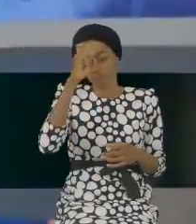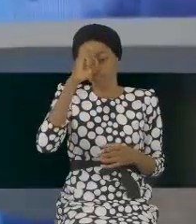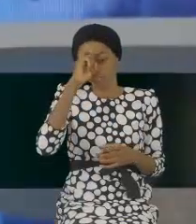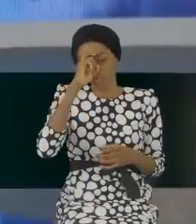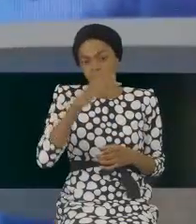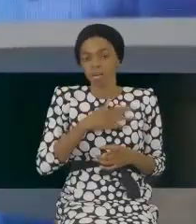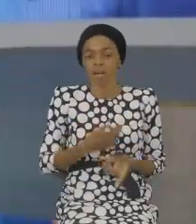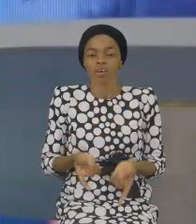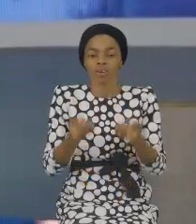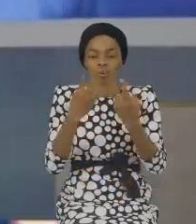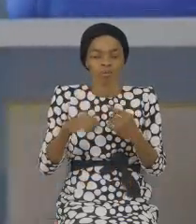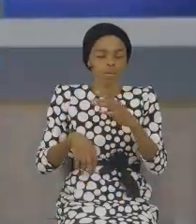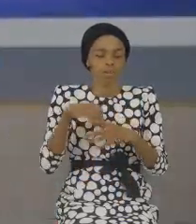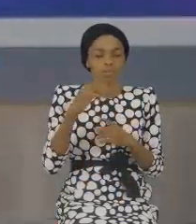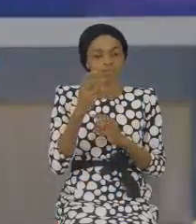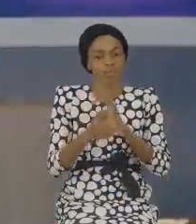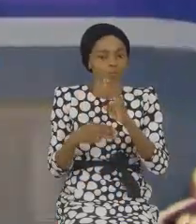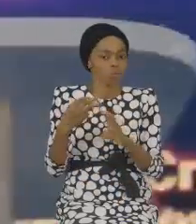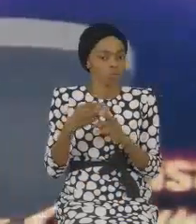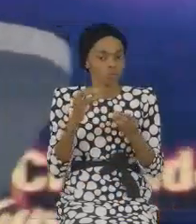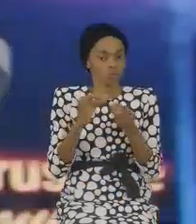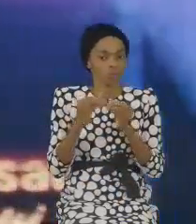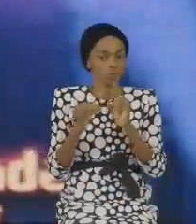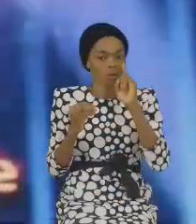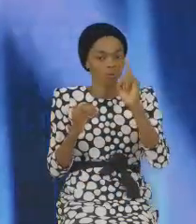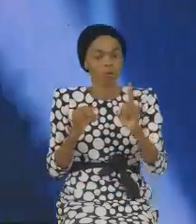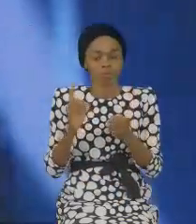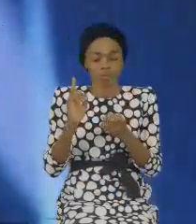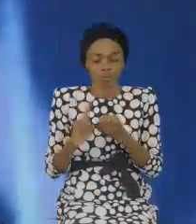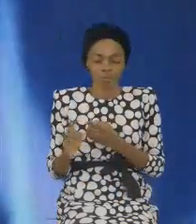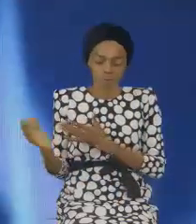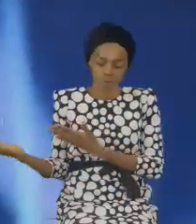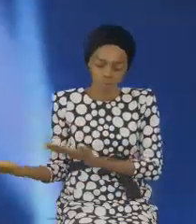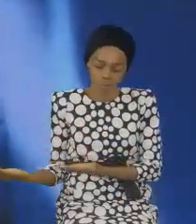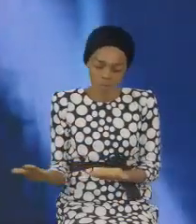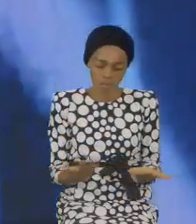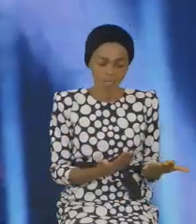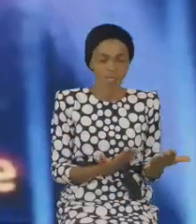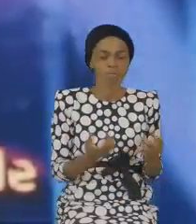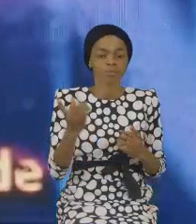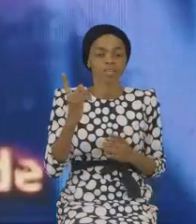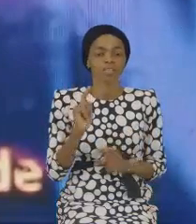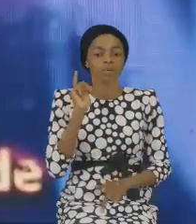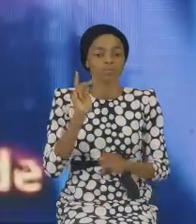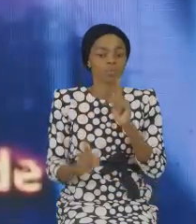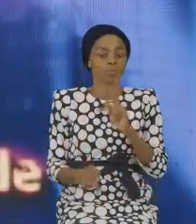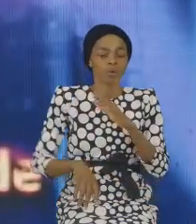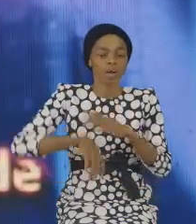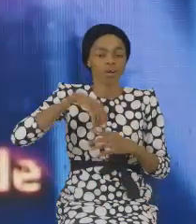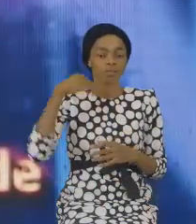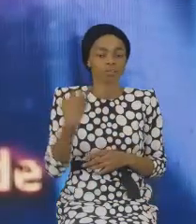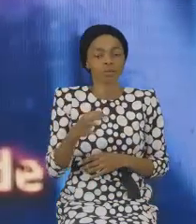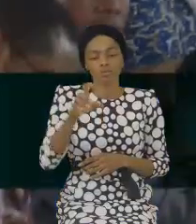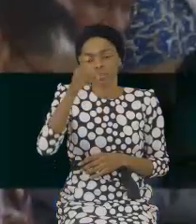out of the world. Look at number one, to bring the people out of Egypt.